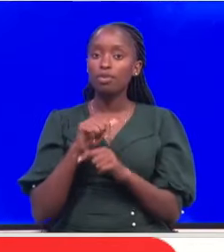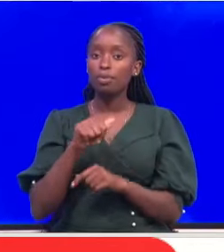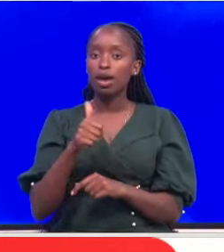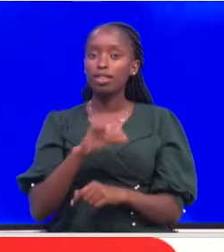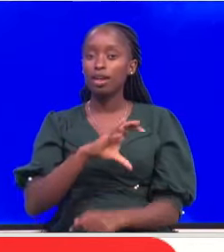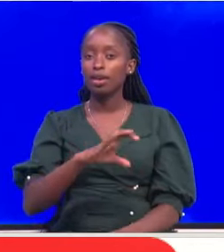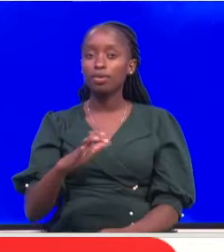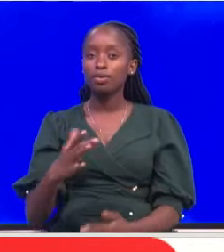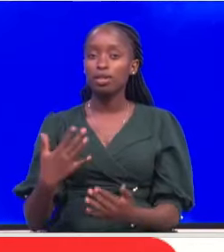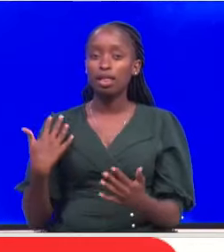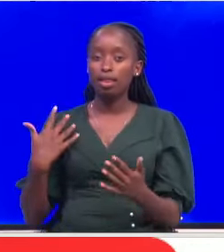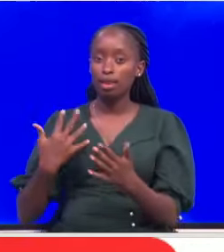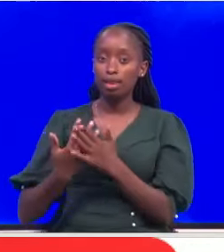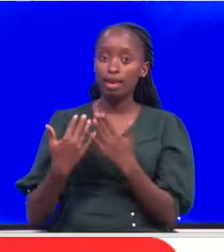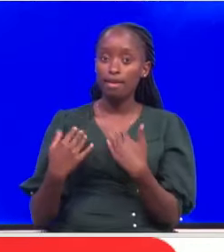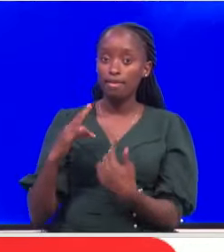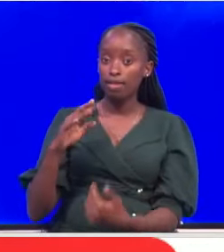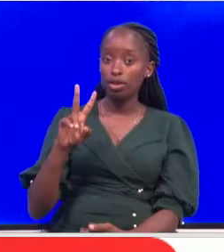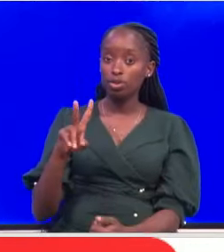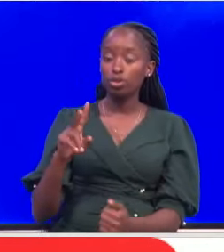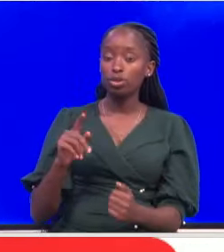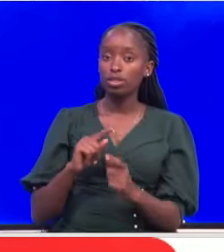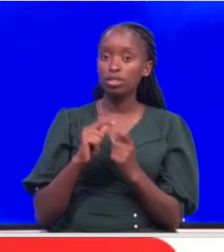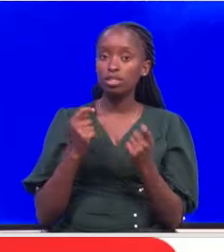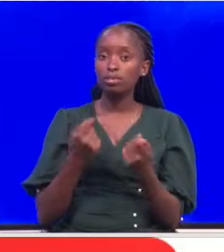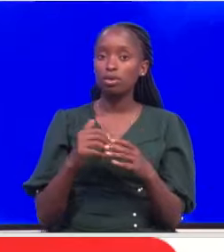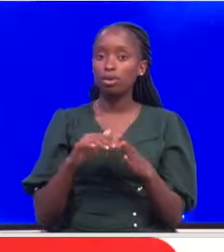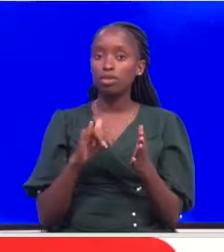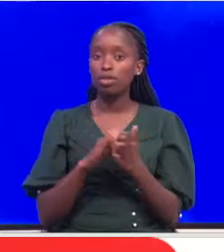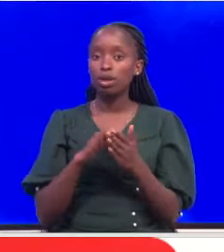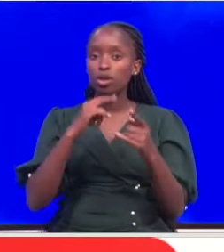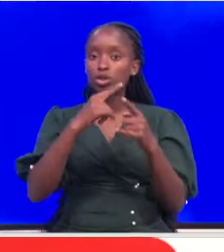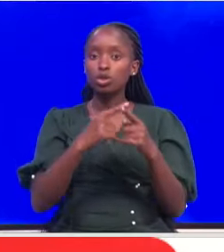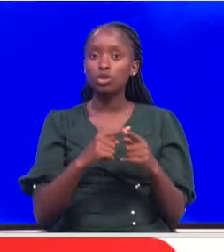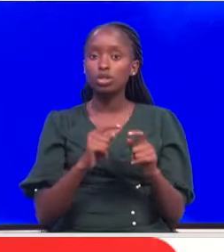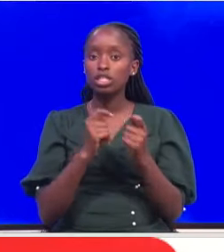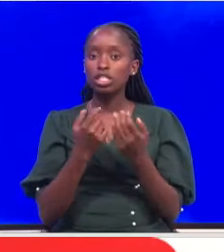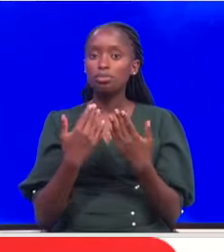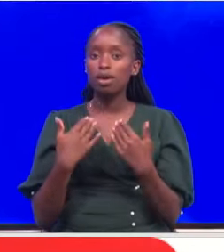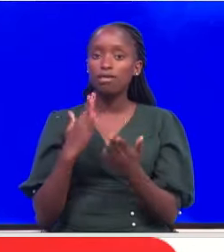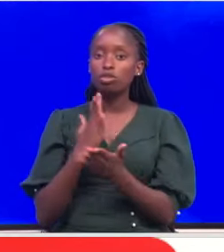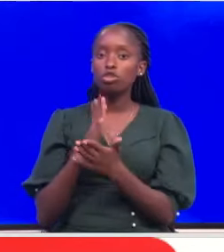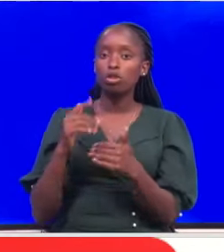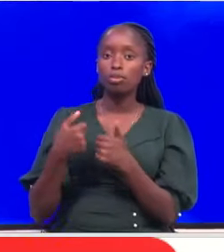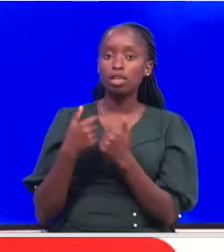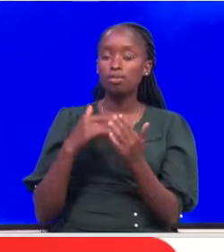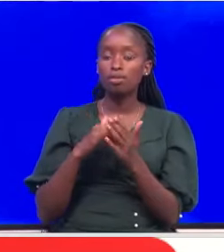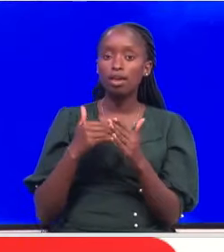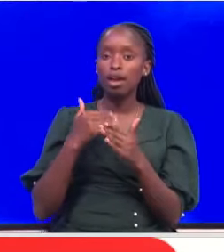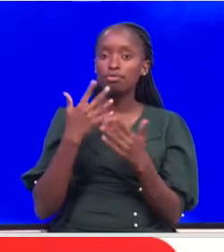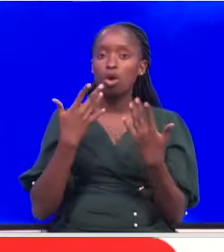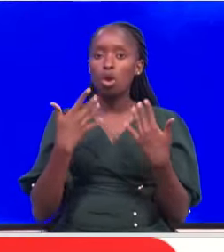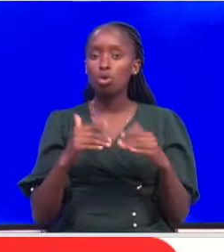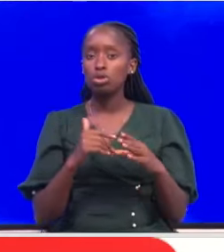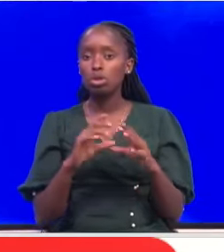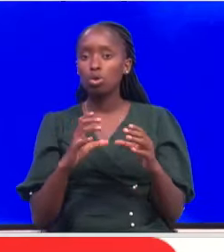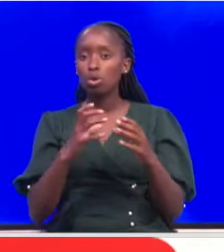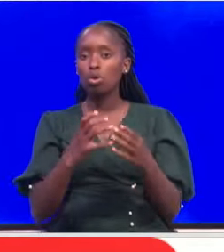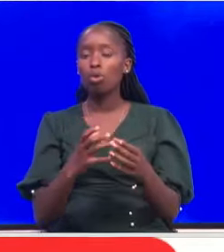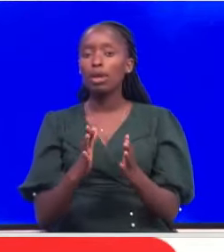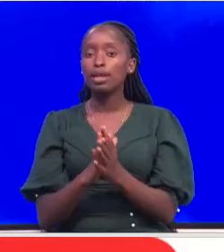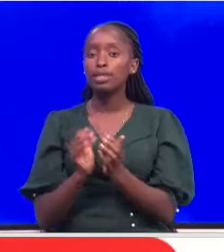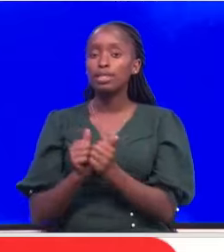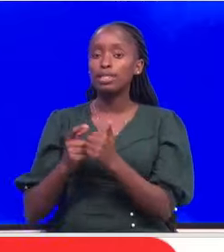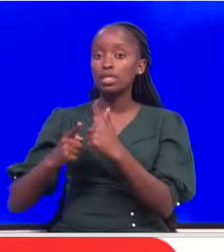So far, 32 teams out of the total teams have left the tournament after losing at the group stages, and 16